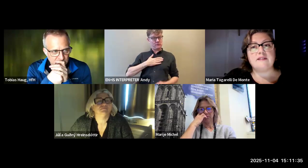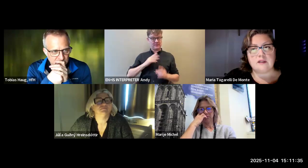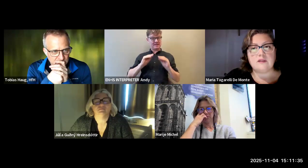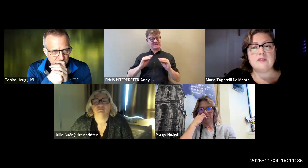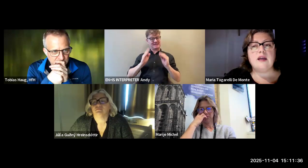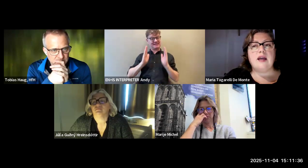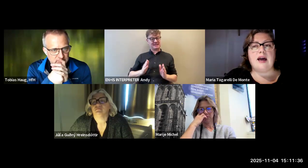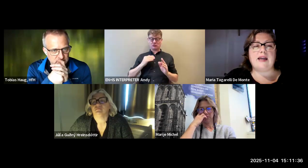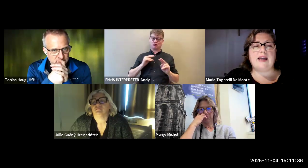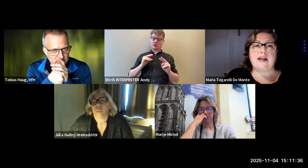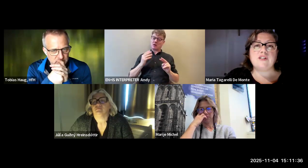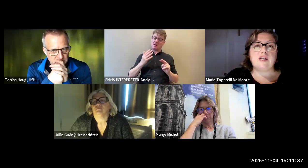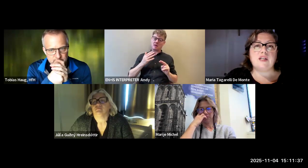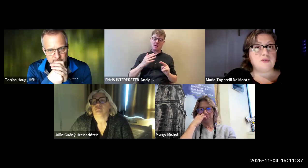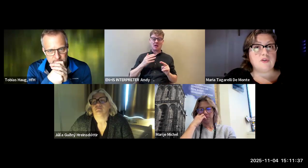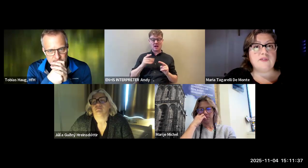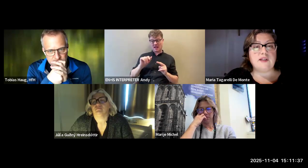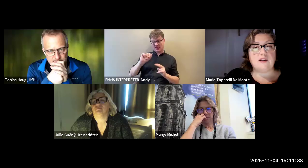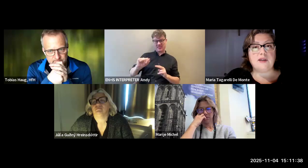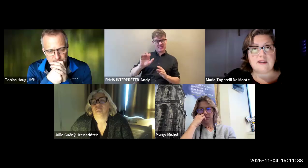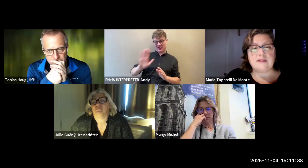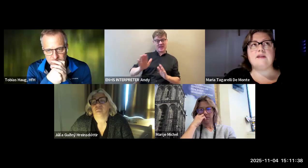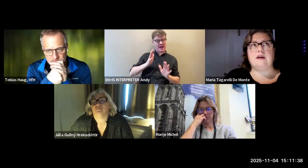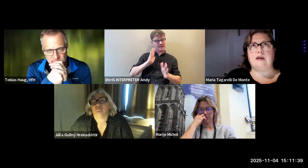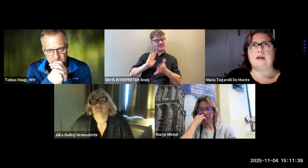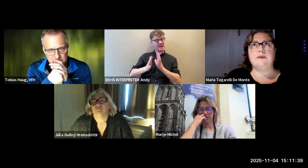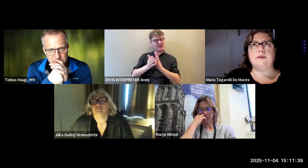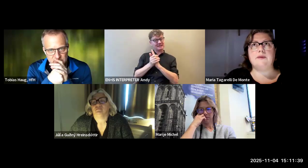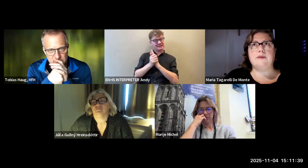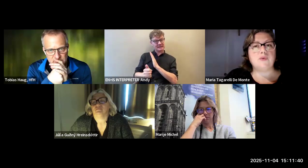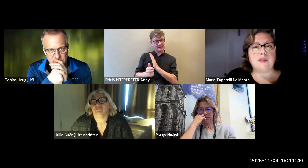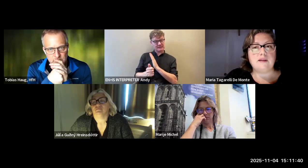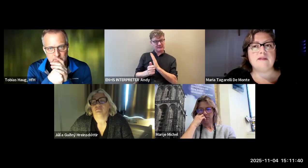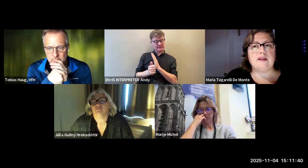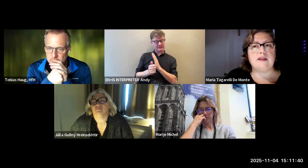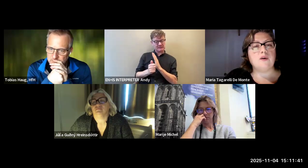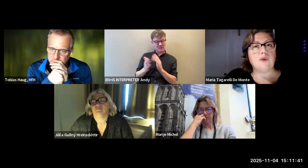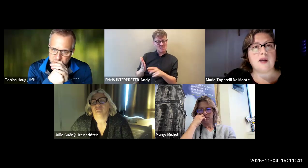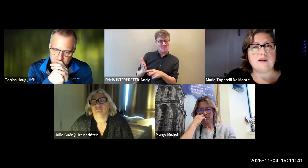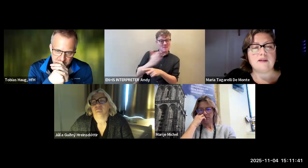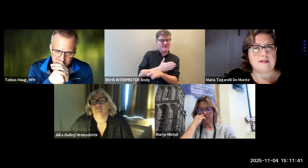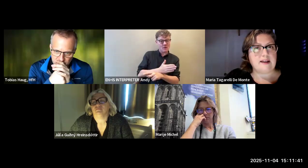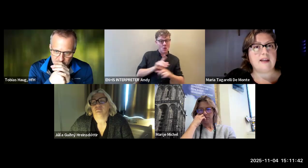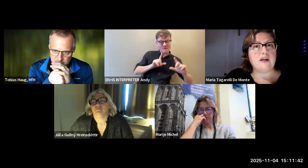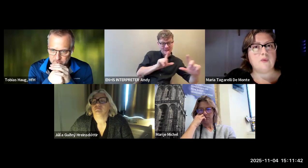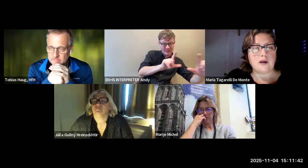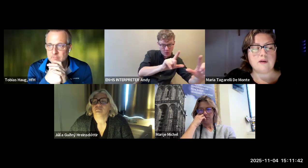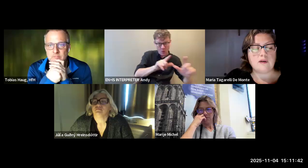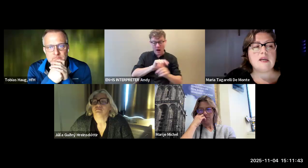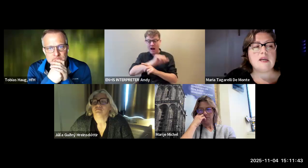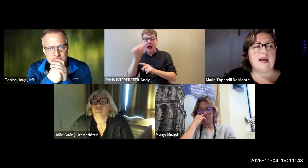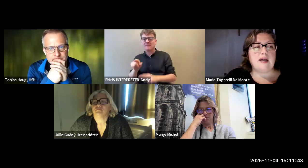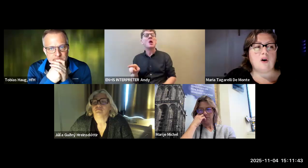after signing skills, I can actually observe that there is an increase in the awareness, in the